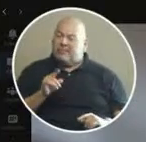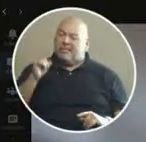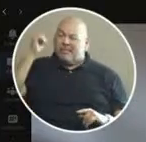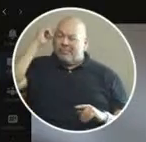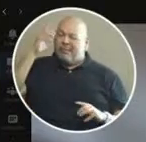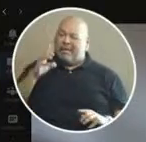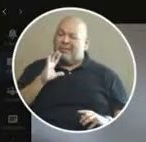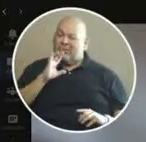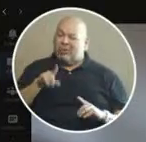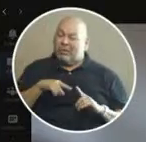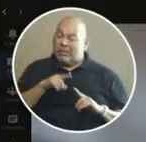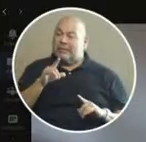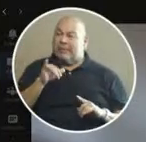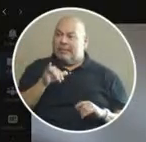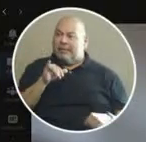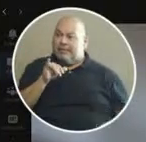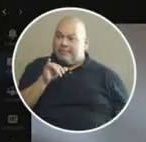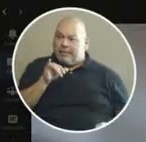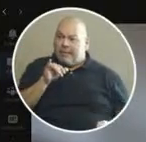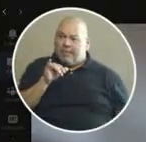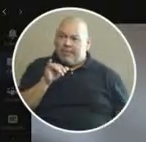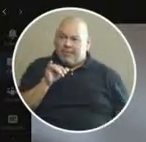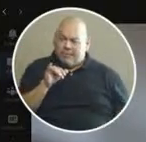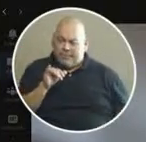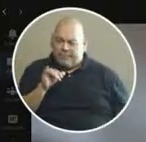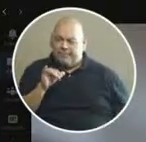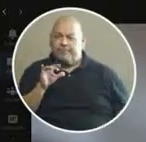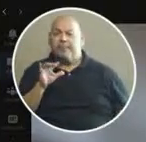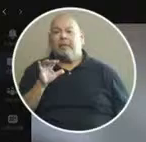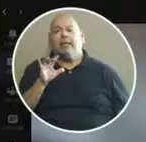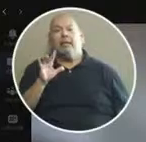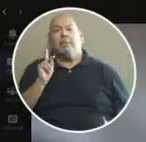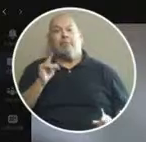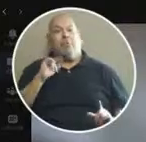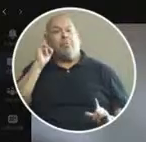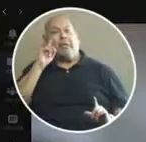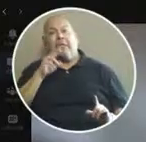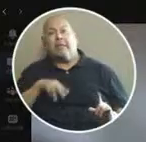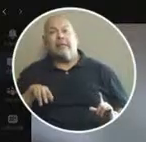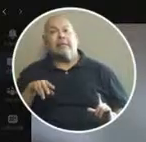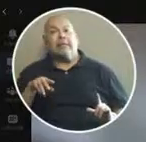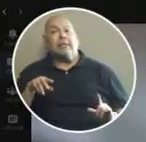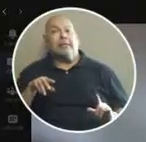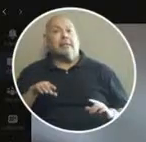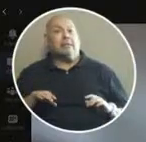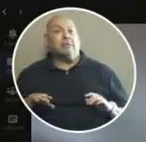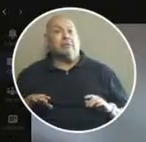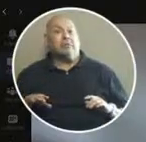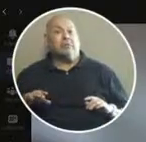think, echoing what the judge said, is the perception across the nation has been